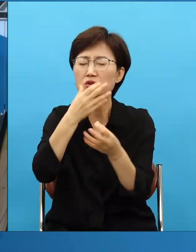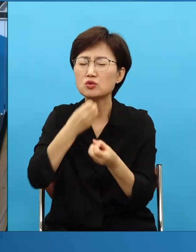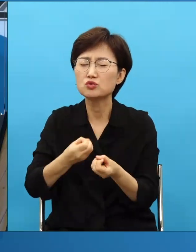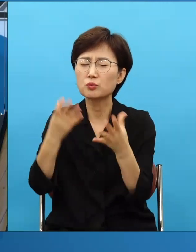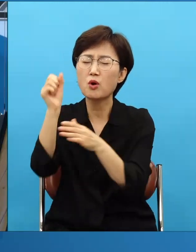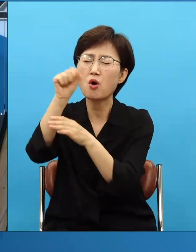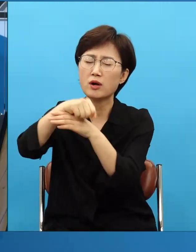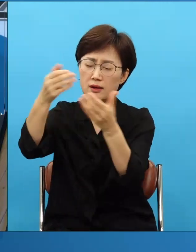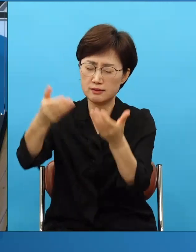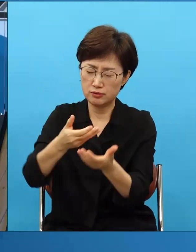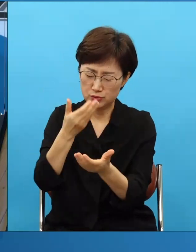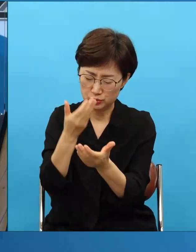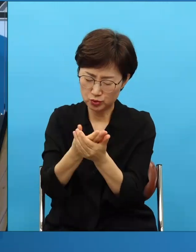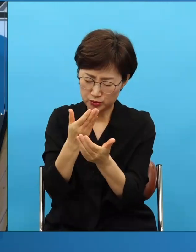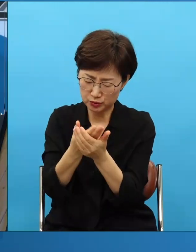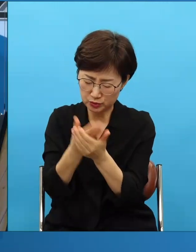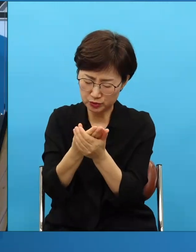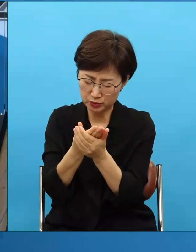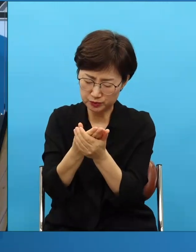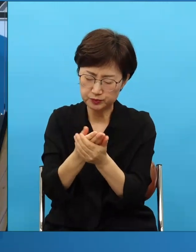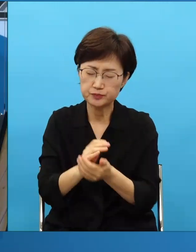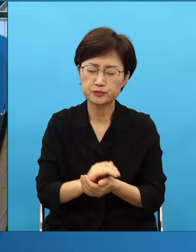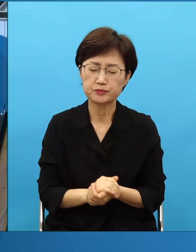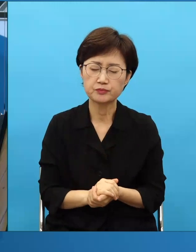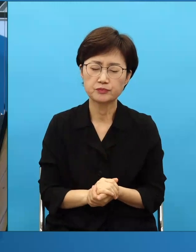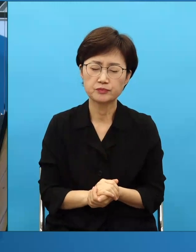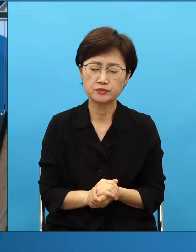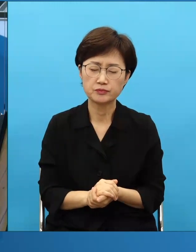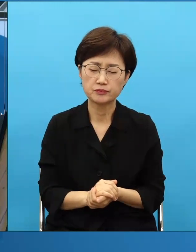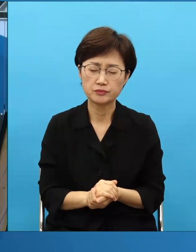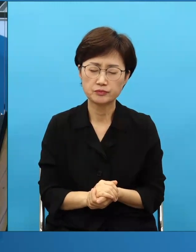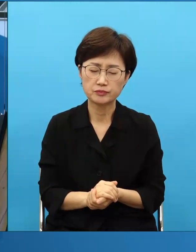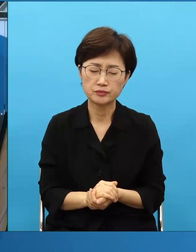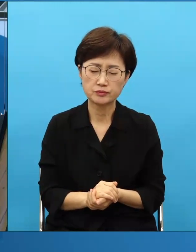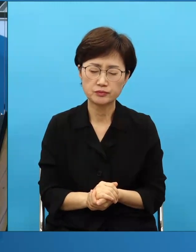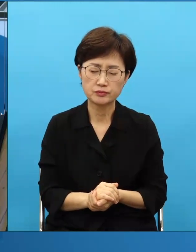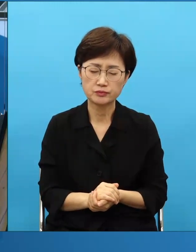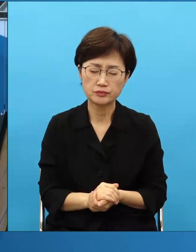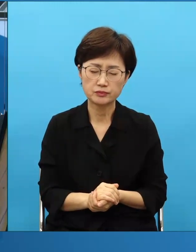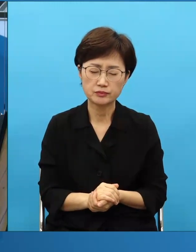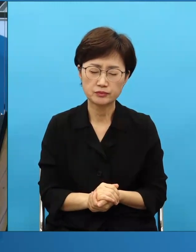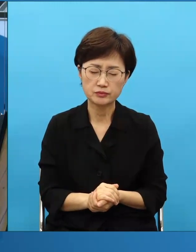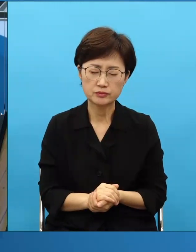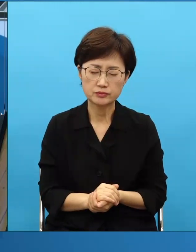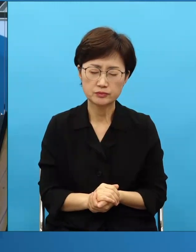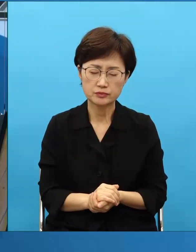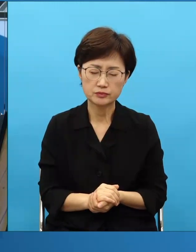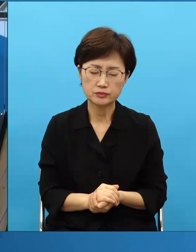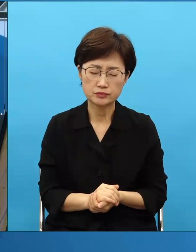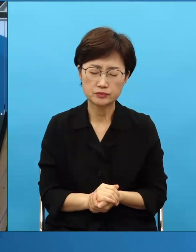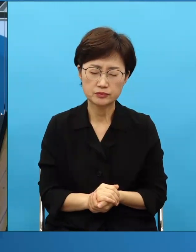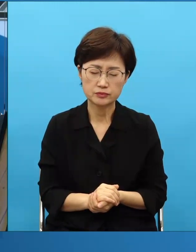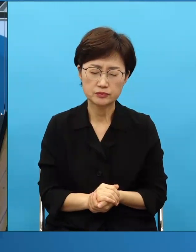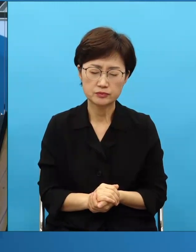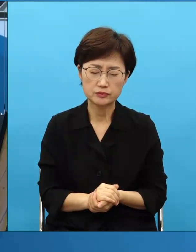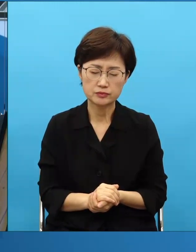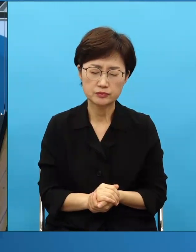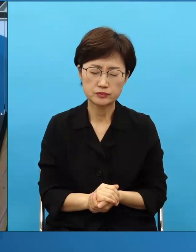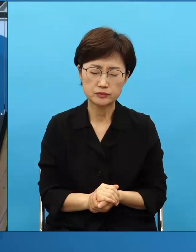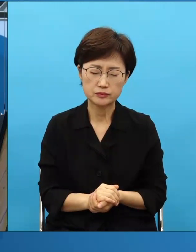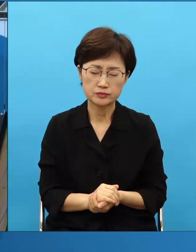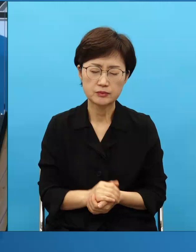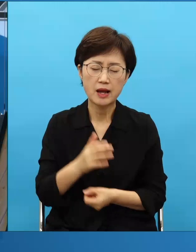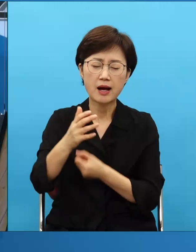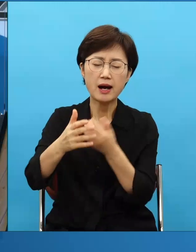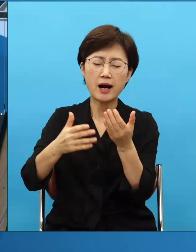nations and the 5,000 tribes and fulfills the vision of the spiritual summit. Grant us the economy of light that we can bring these works to fruition.